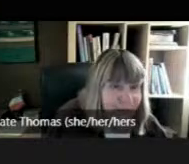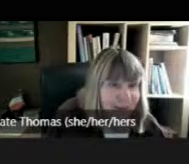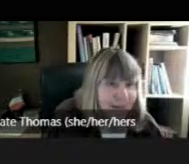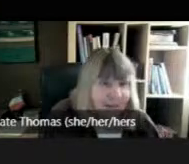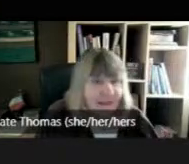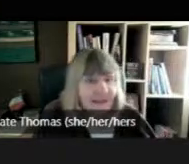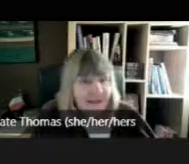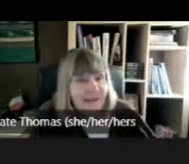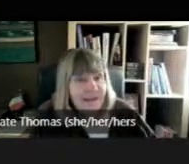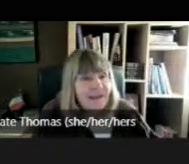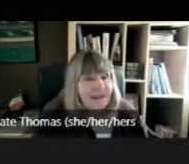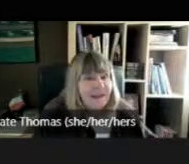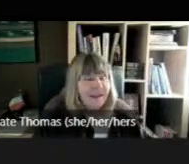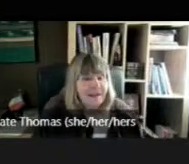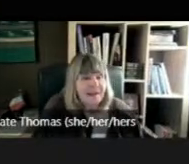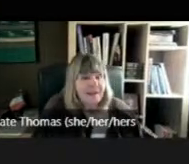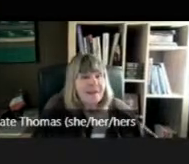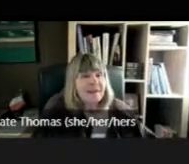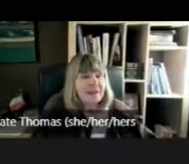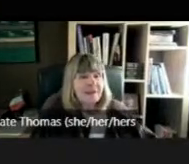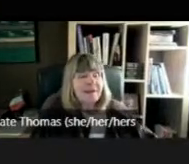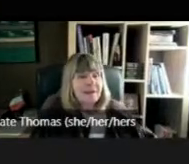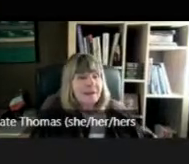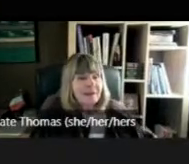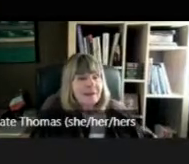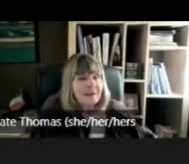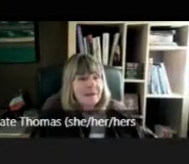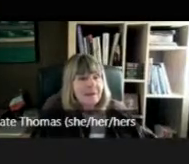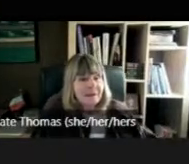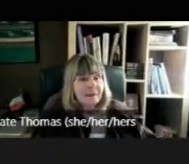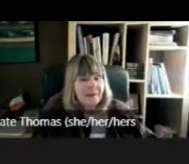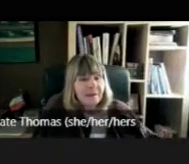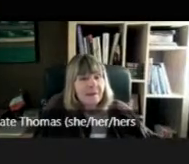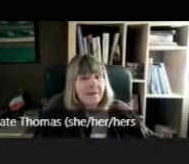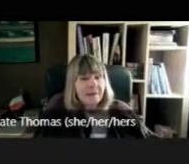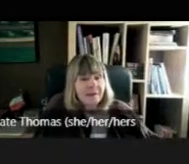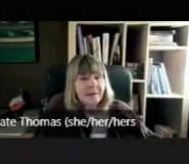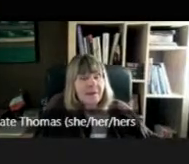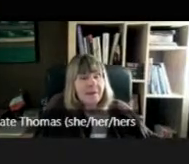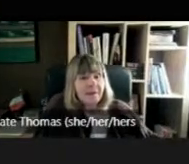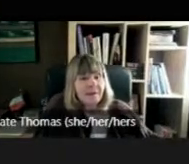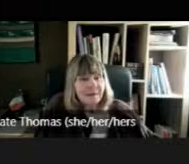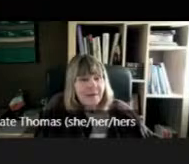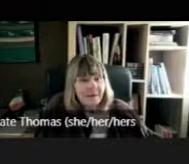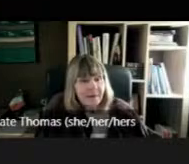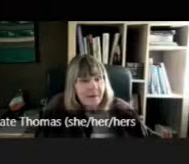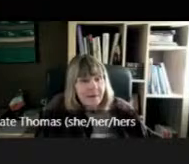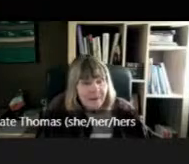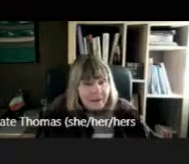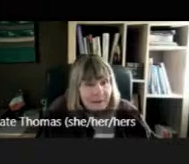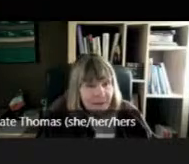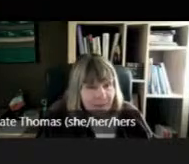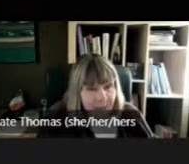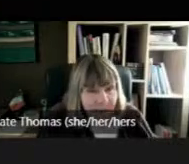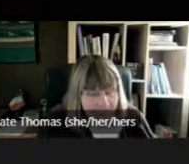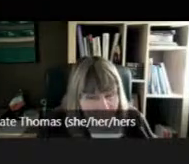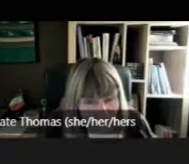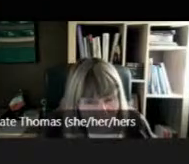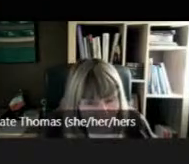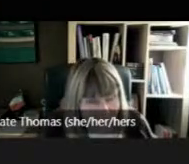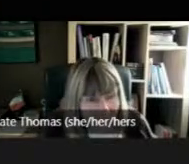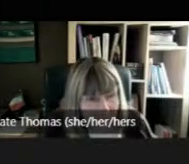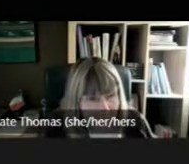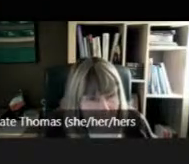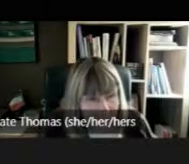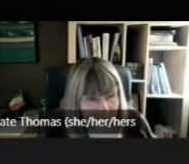you speak more on the intimate side. So some safe ways. I know we had gotten out, so we might have missed some of that you had said, but could